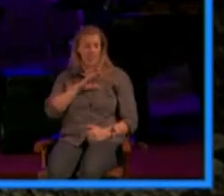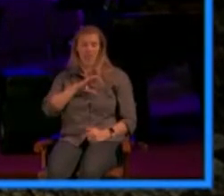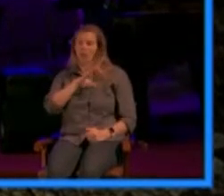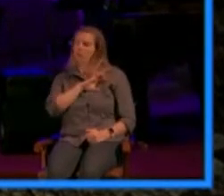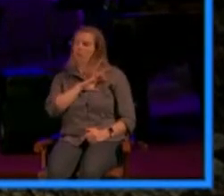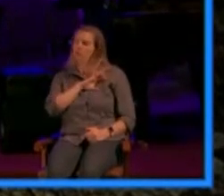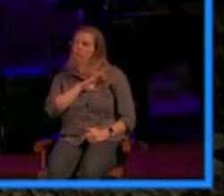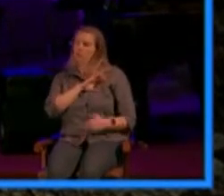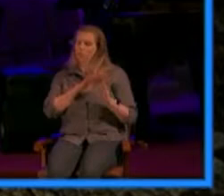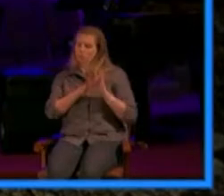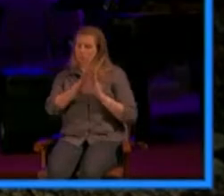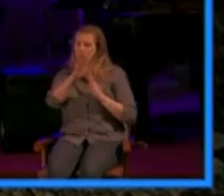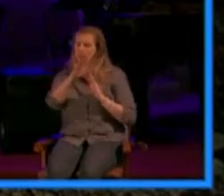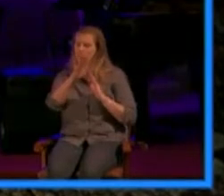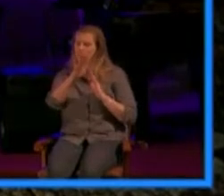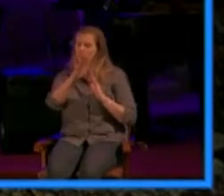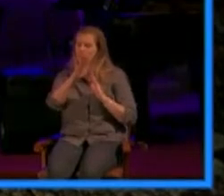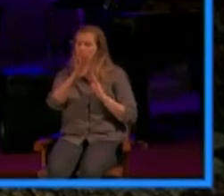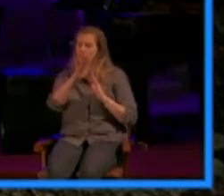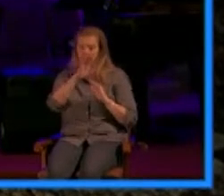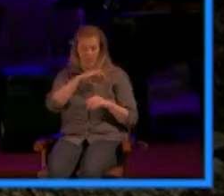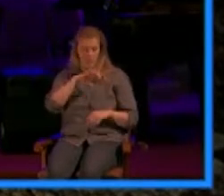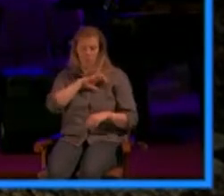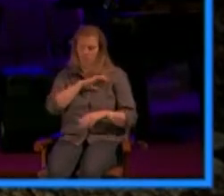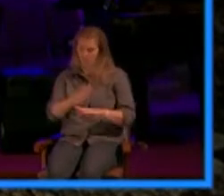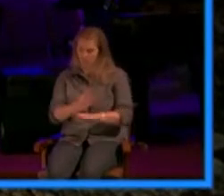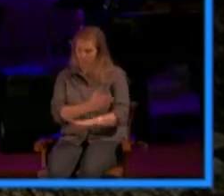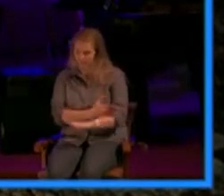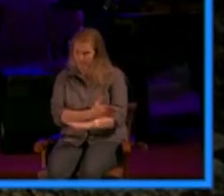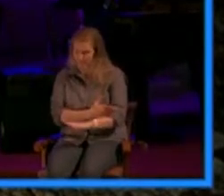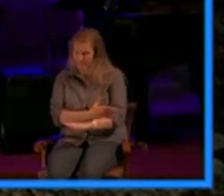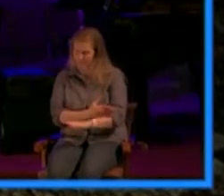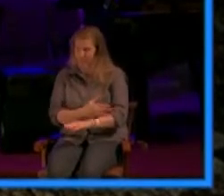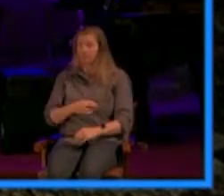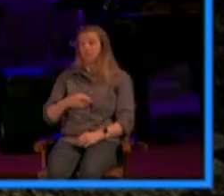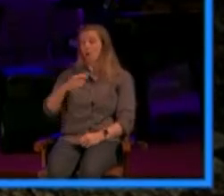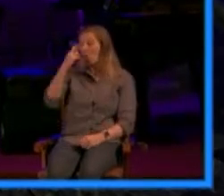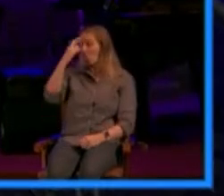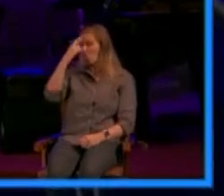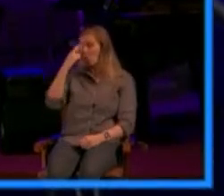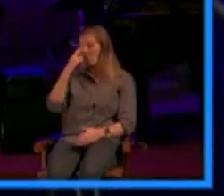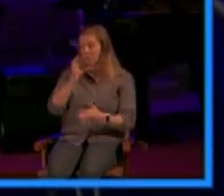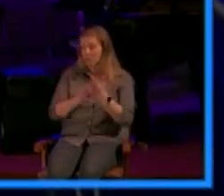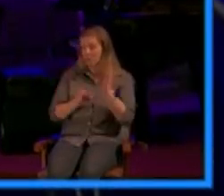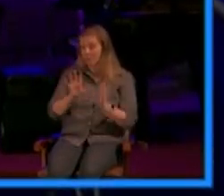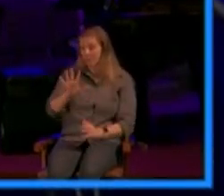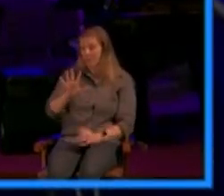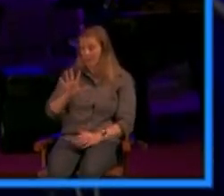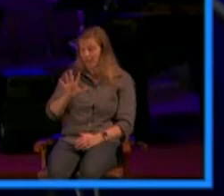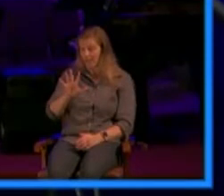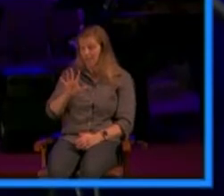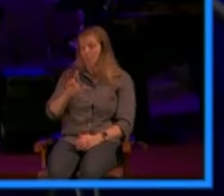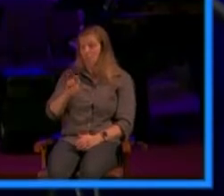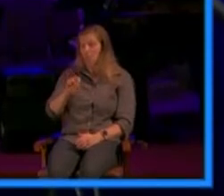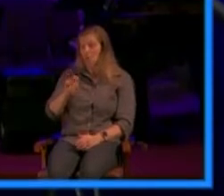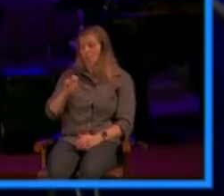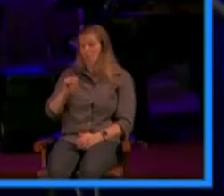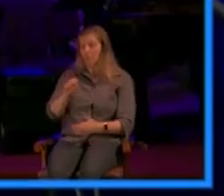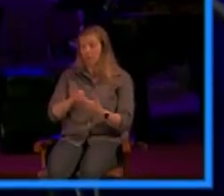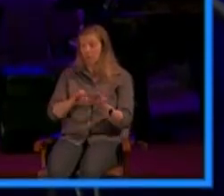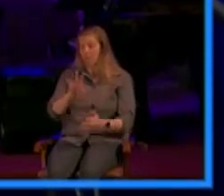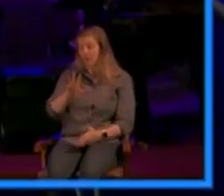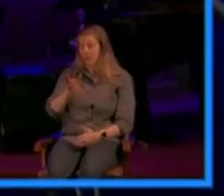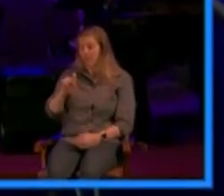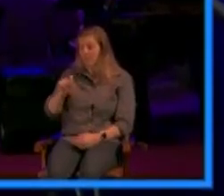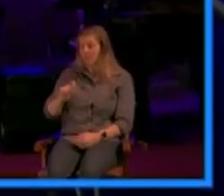mean by that? And what's the difference? Well, Romans chapter 5, verses 3 and 4, give what I like to